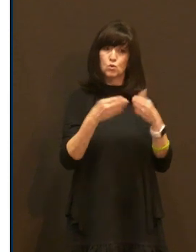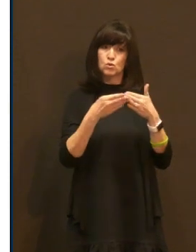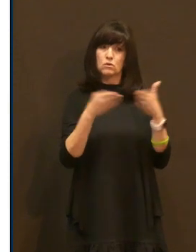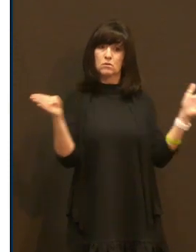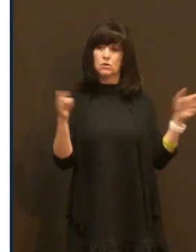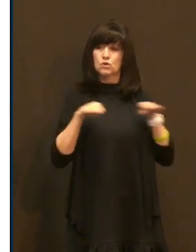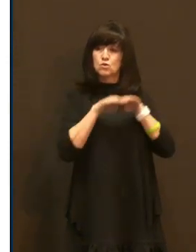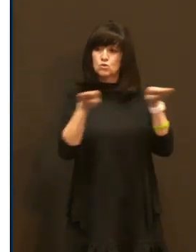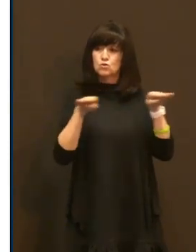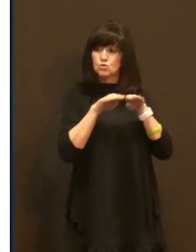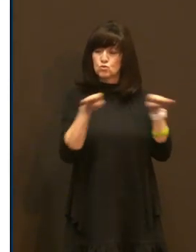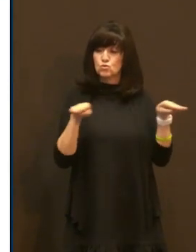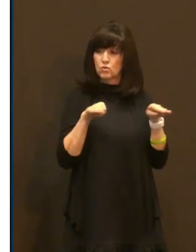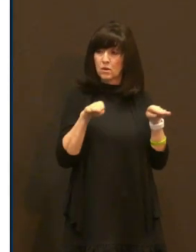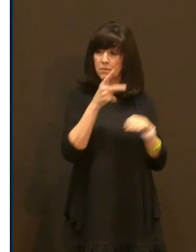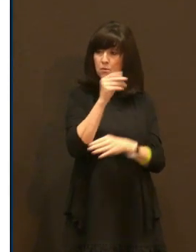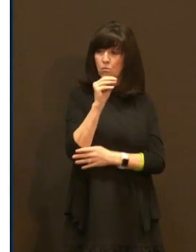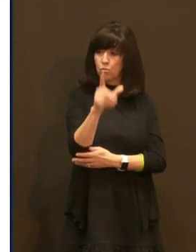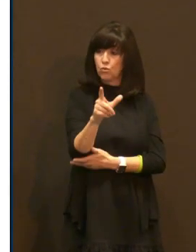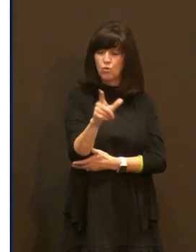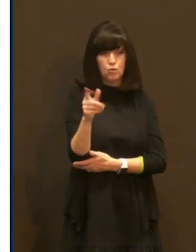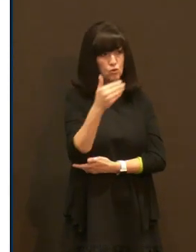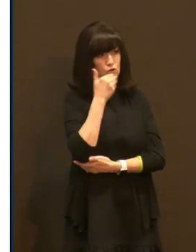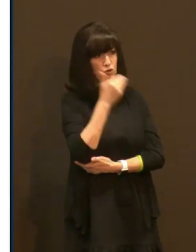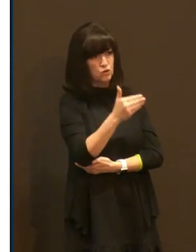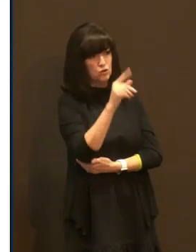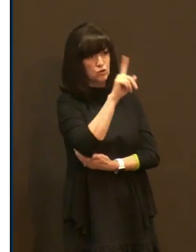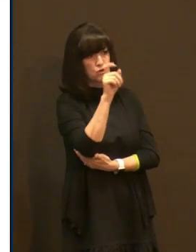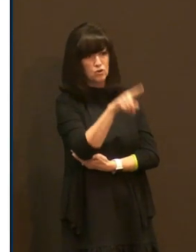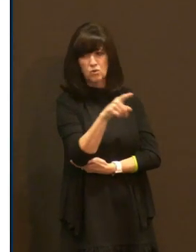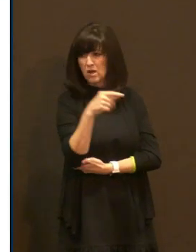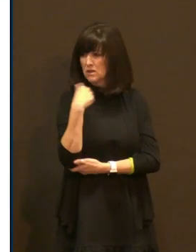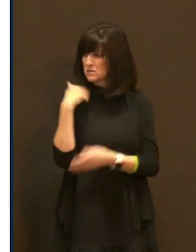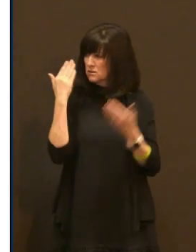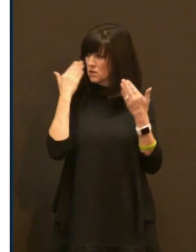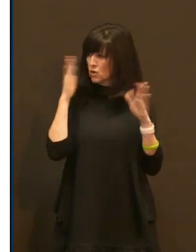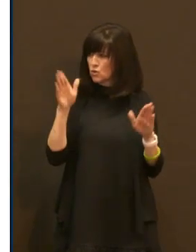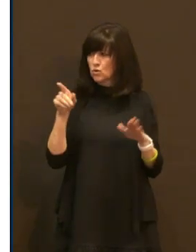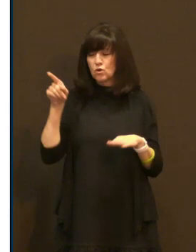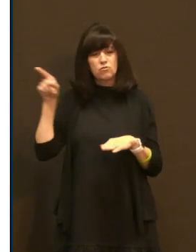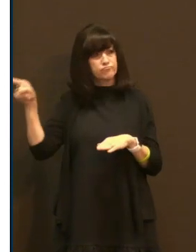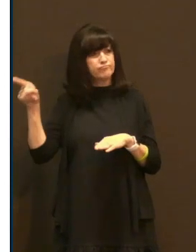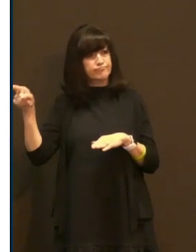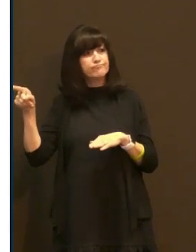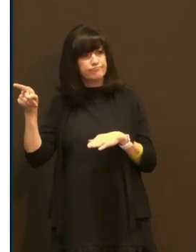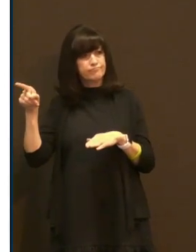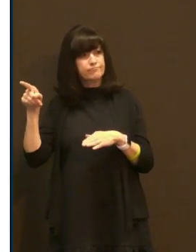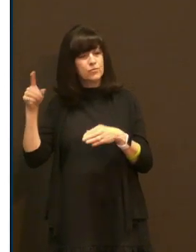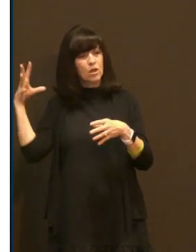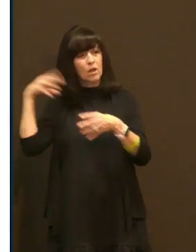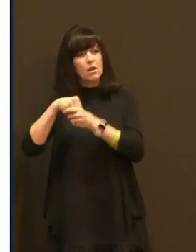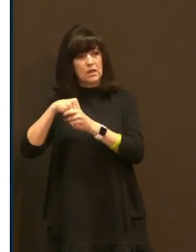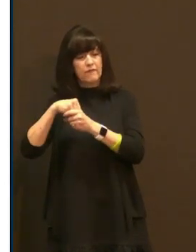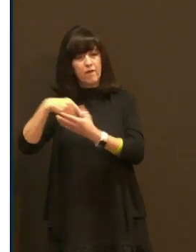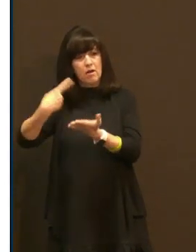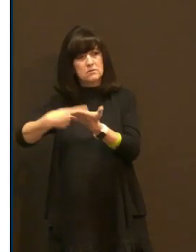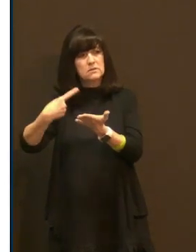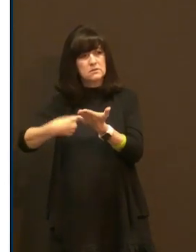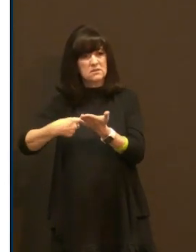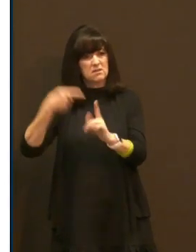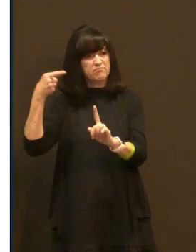that. Yeah, that's a good question. I don't know. I know Dr. Rattay's been part of those